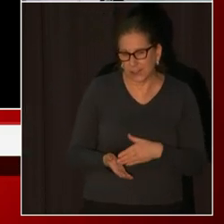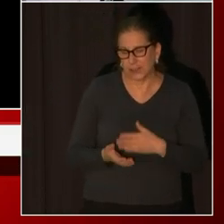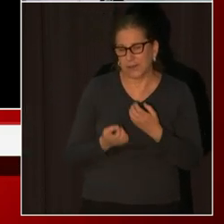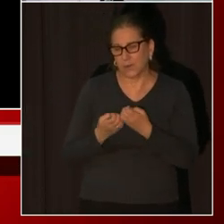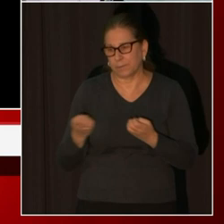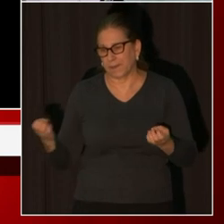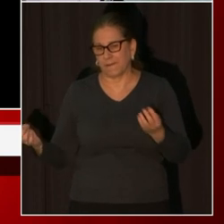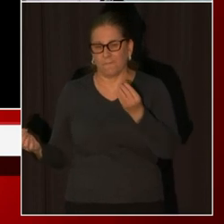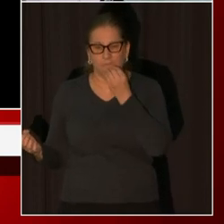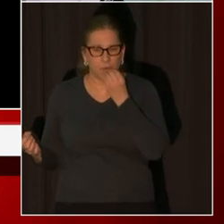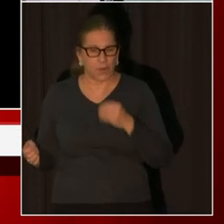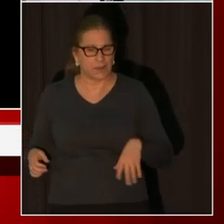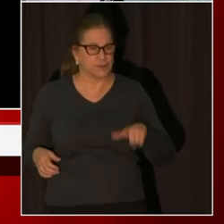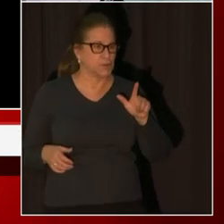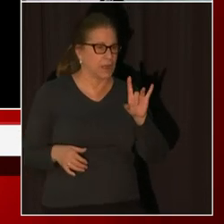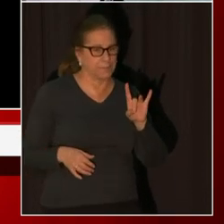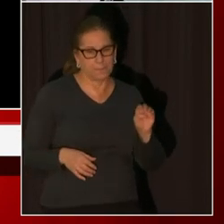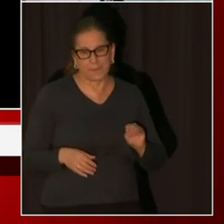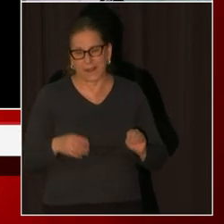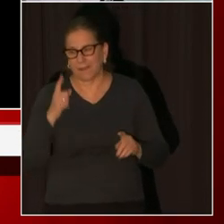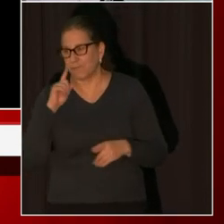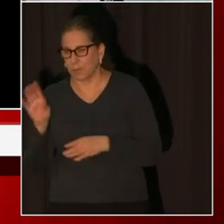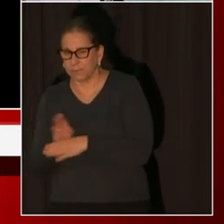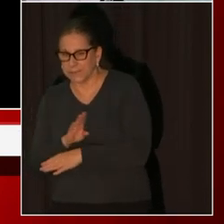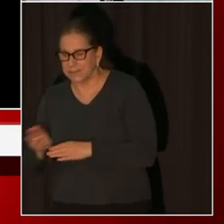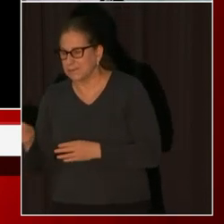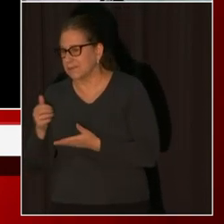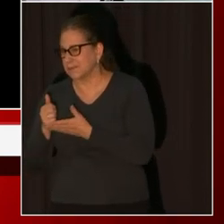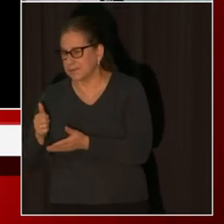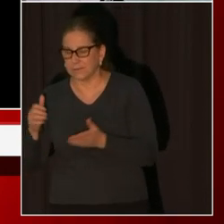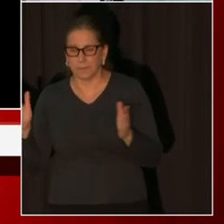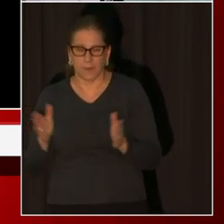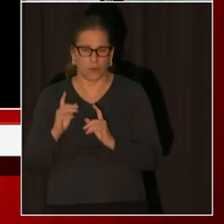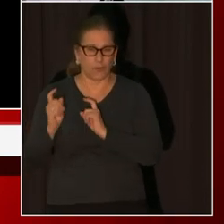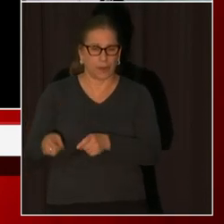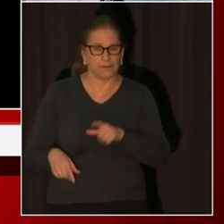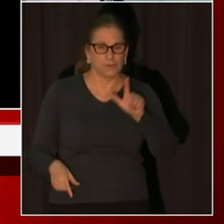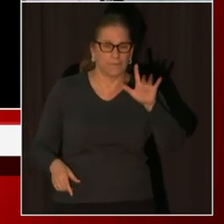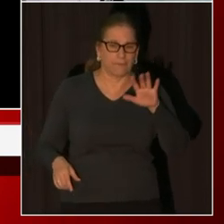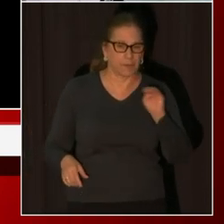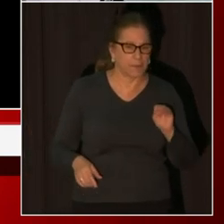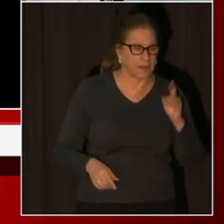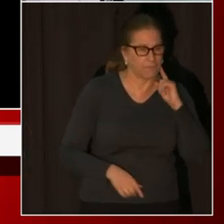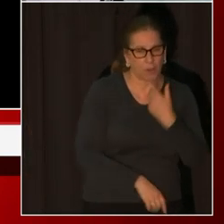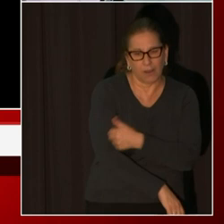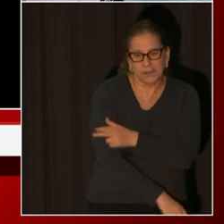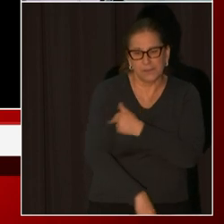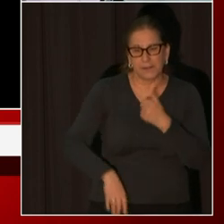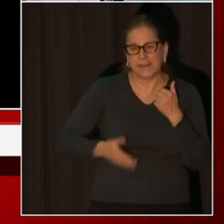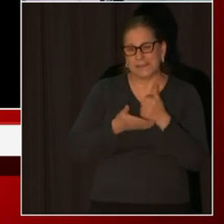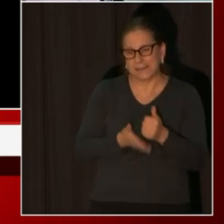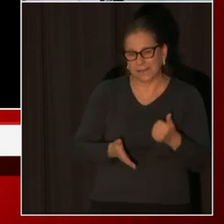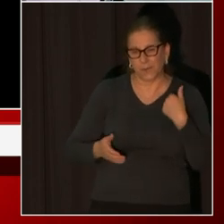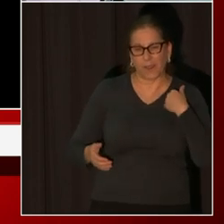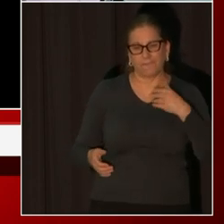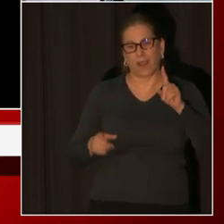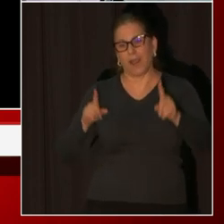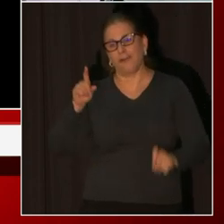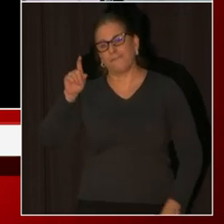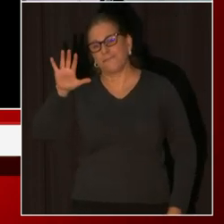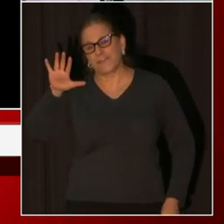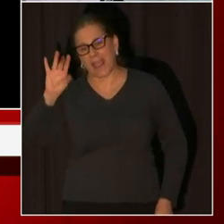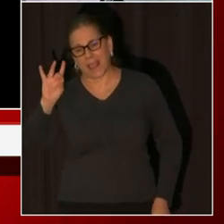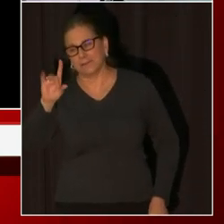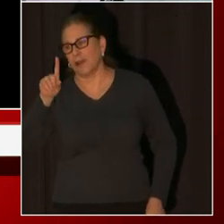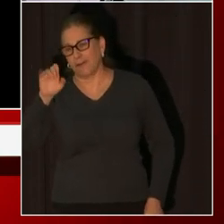$28 million for business assistance grants. $25 million for hospital assistance. We have $158 million allocated